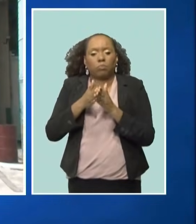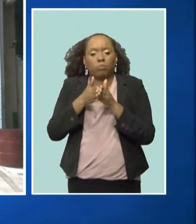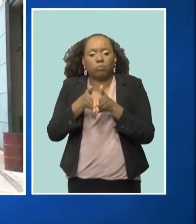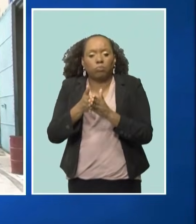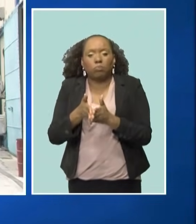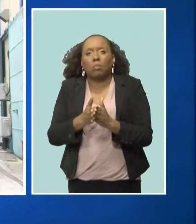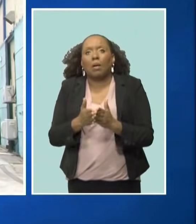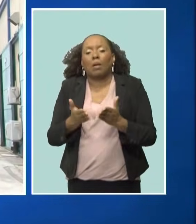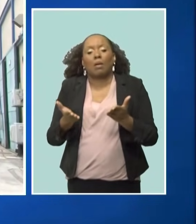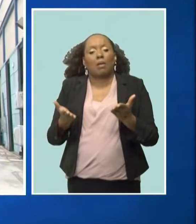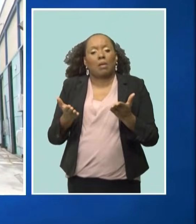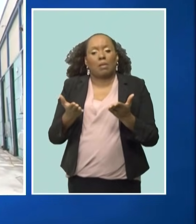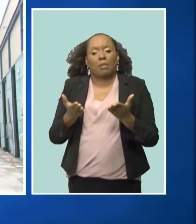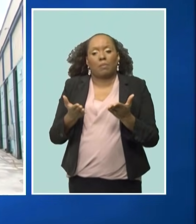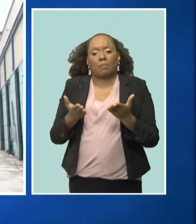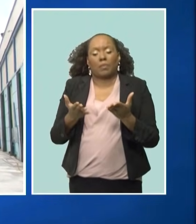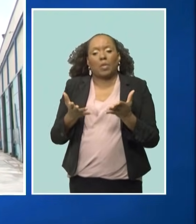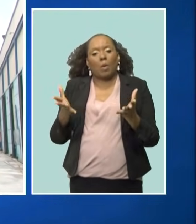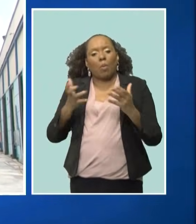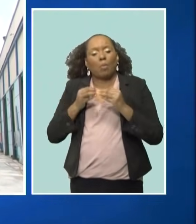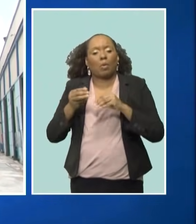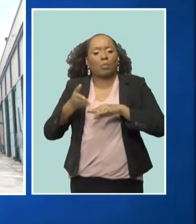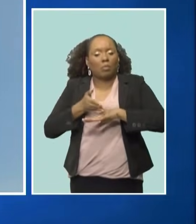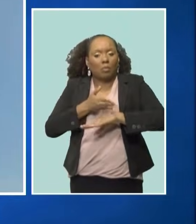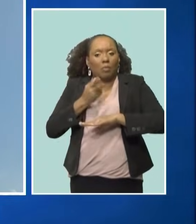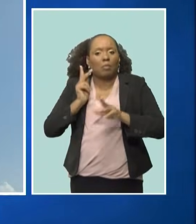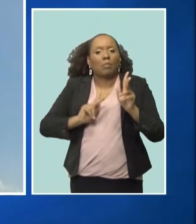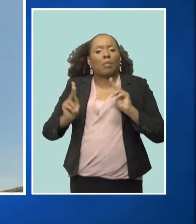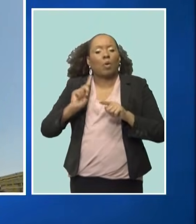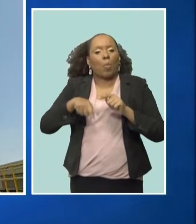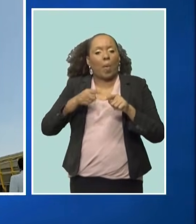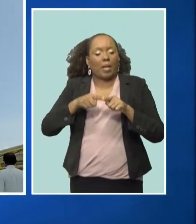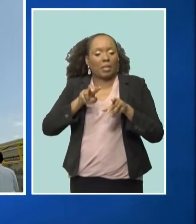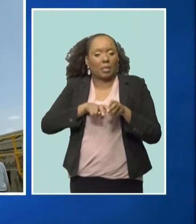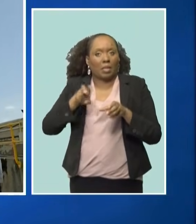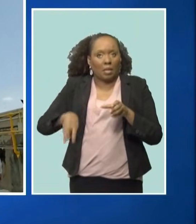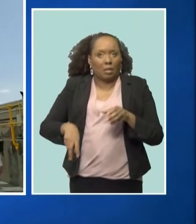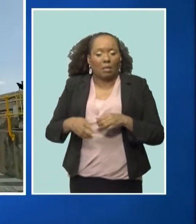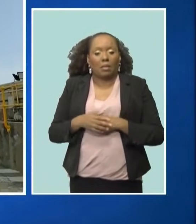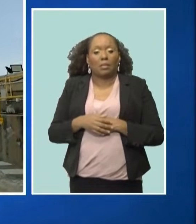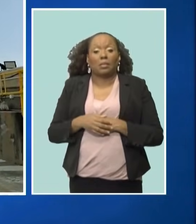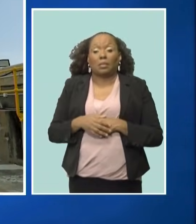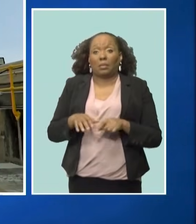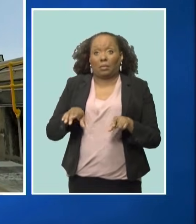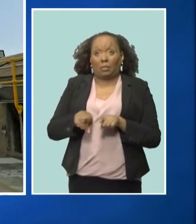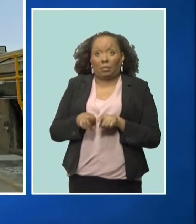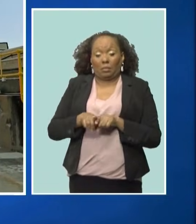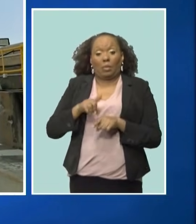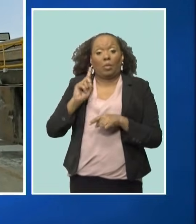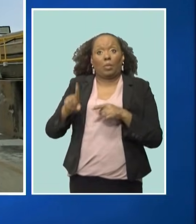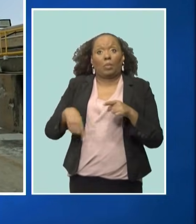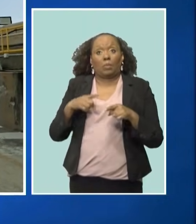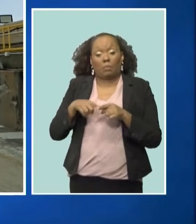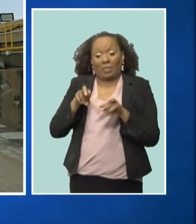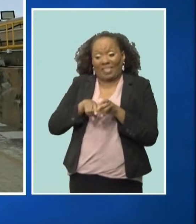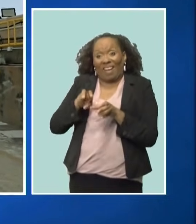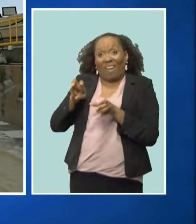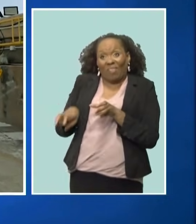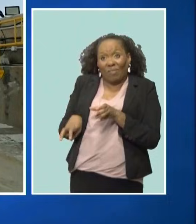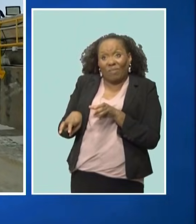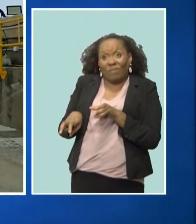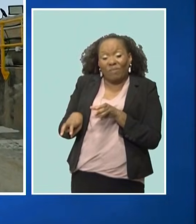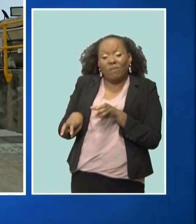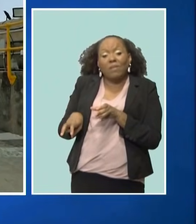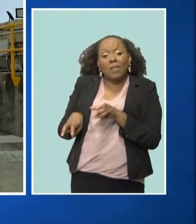facility. We've also made significant improvements in terms of the pavement to ensure that those cruise passengers, when